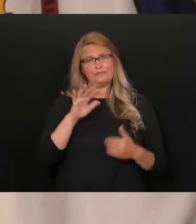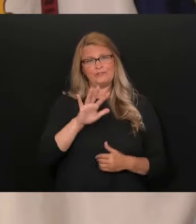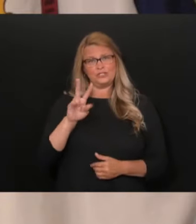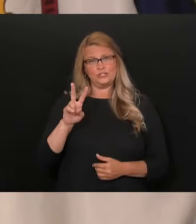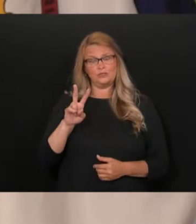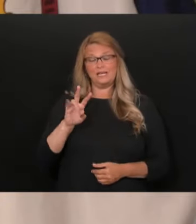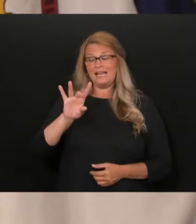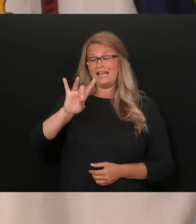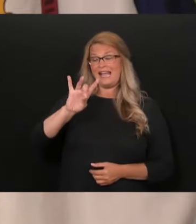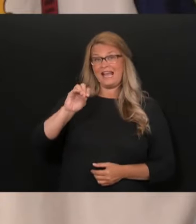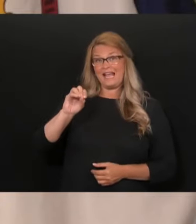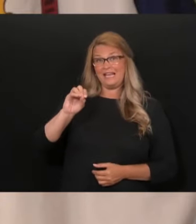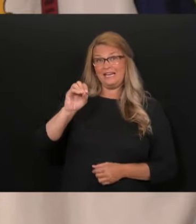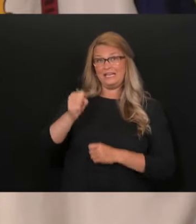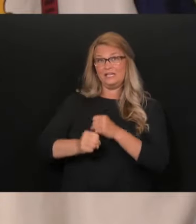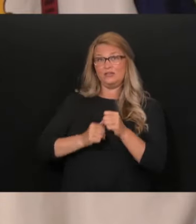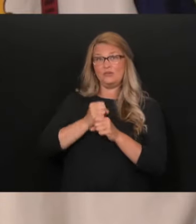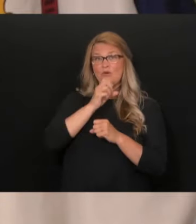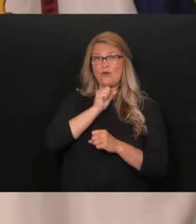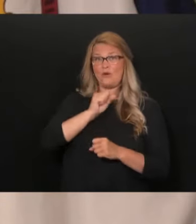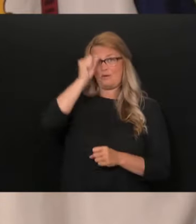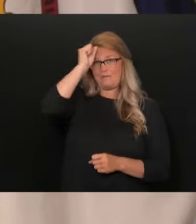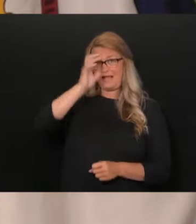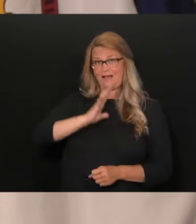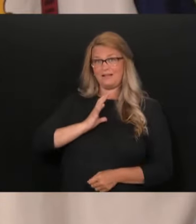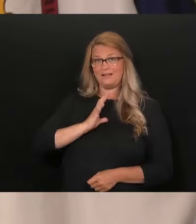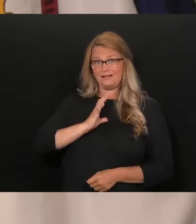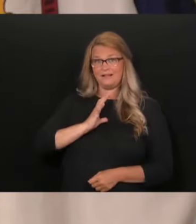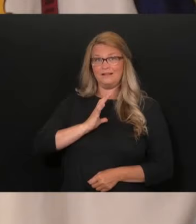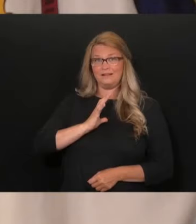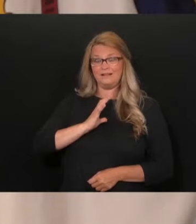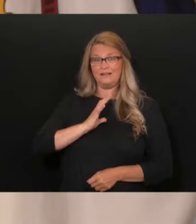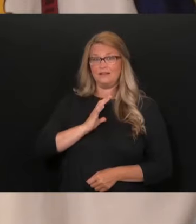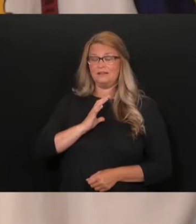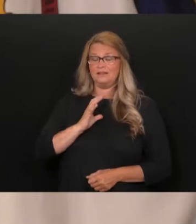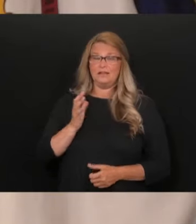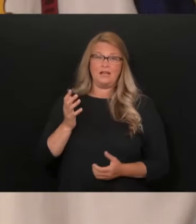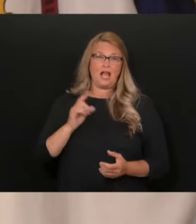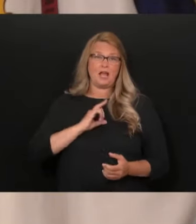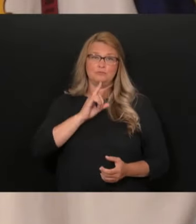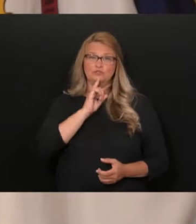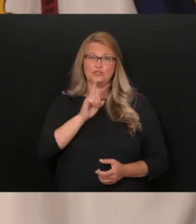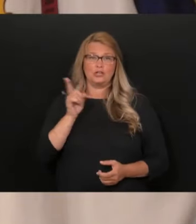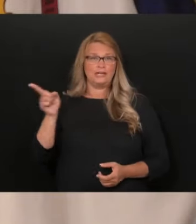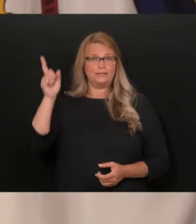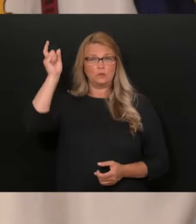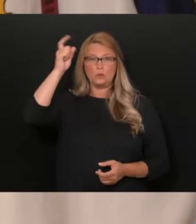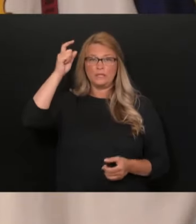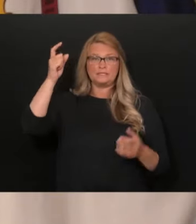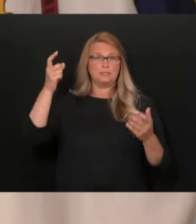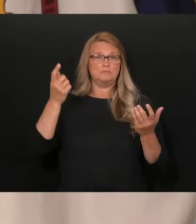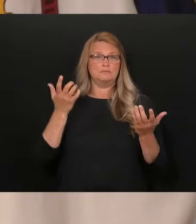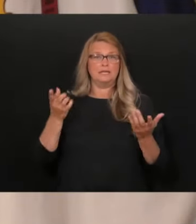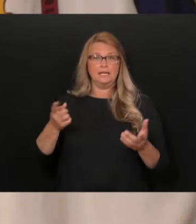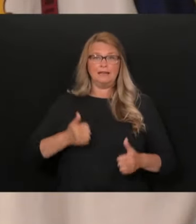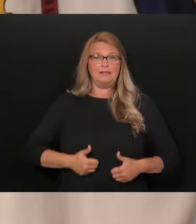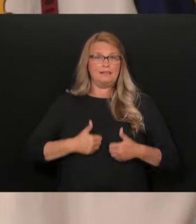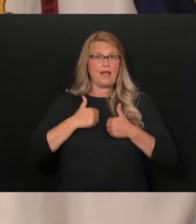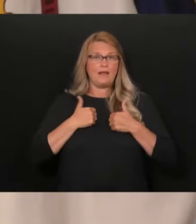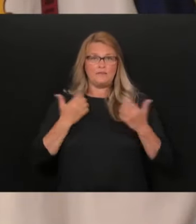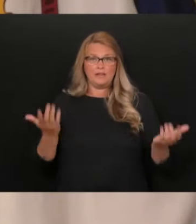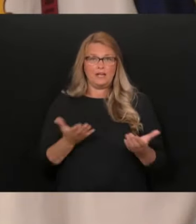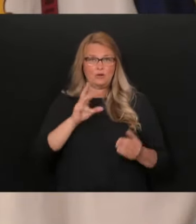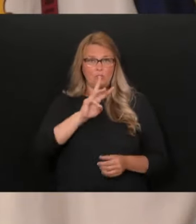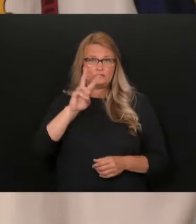80-year-old male that brought us, I'm sure, tons and tons of wisdom, as the 52-year-old male, I'm sure, did